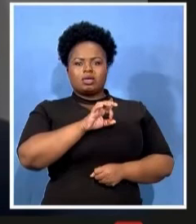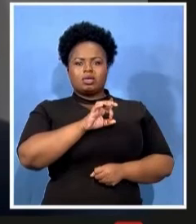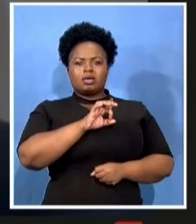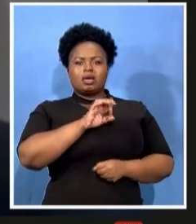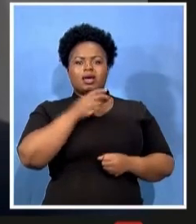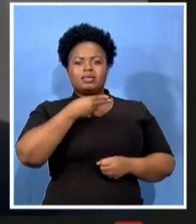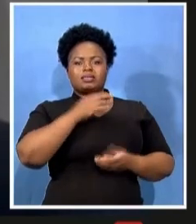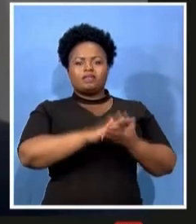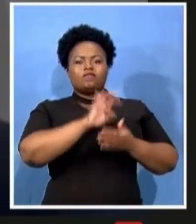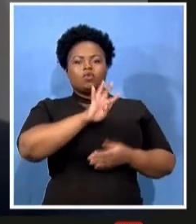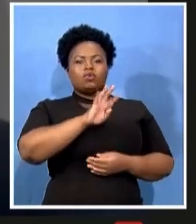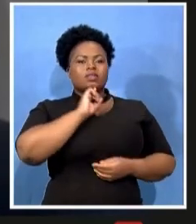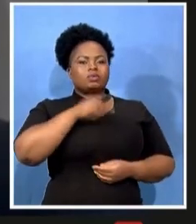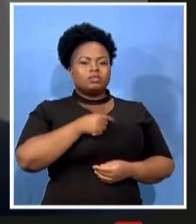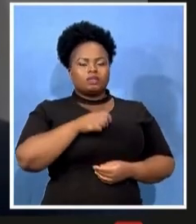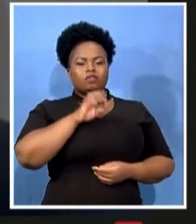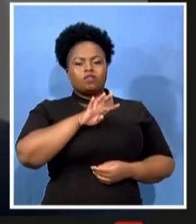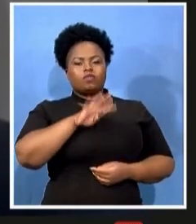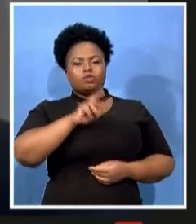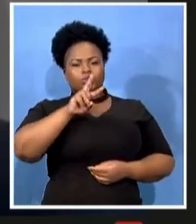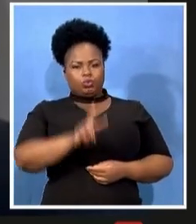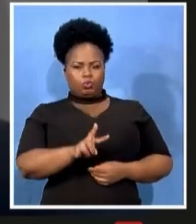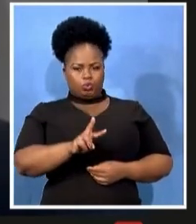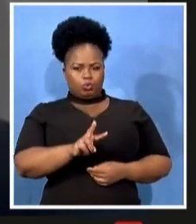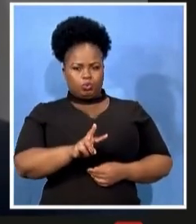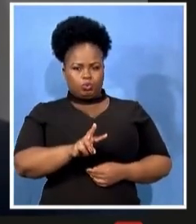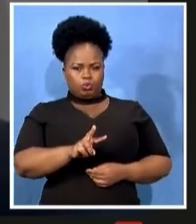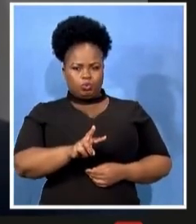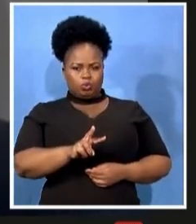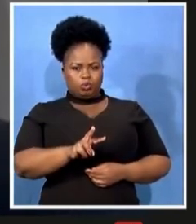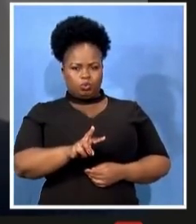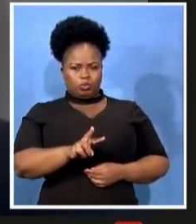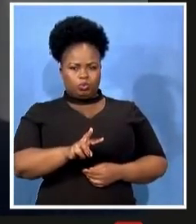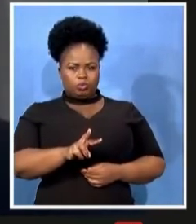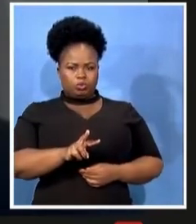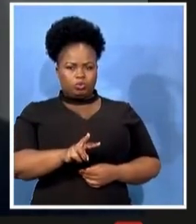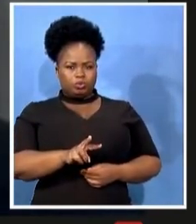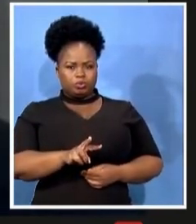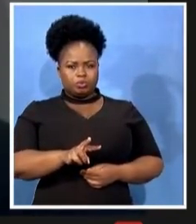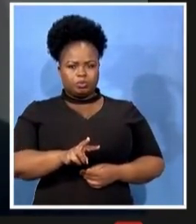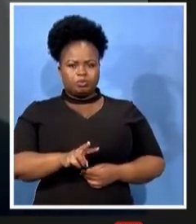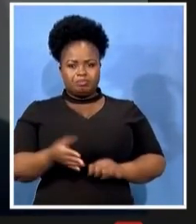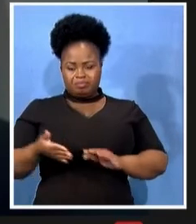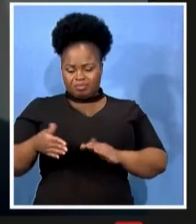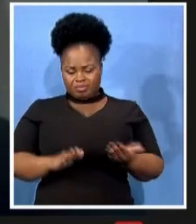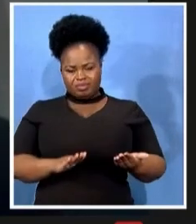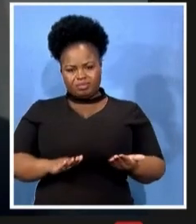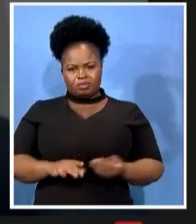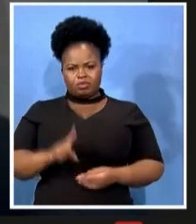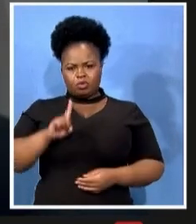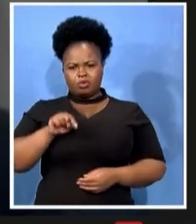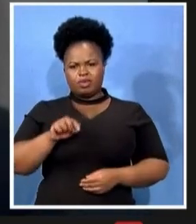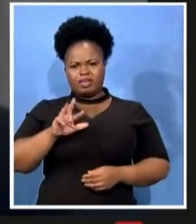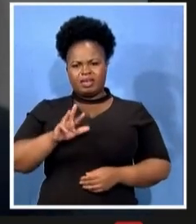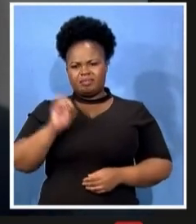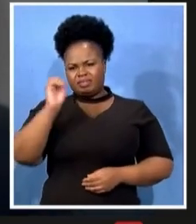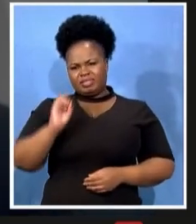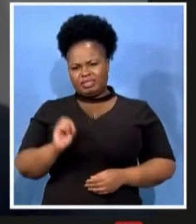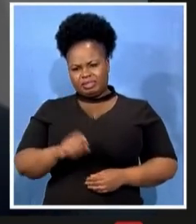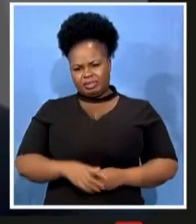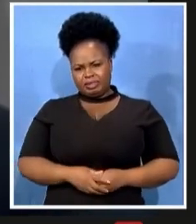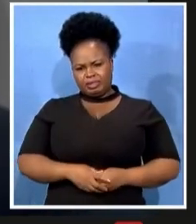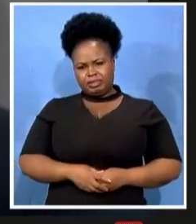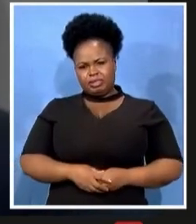304,442, with a fatality rate of 1.9%, and the Western Cape at